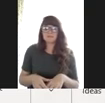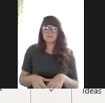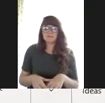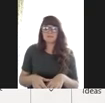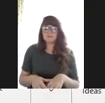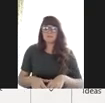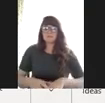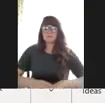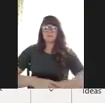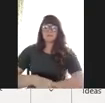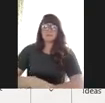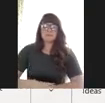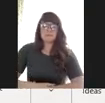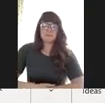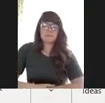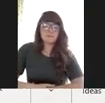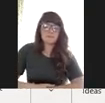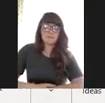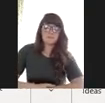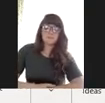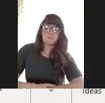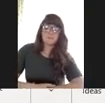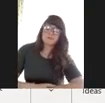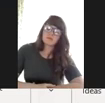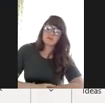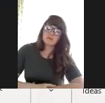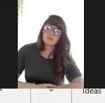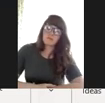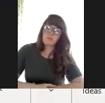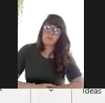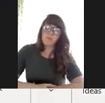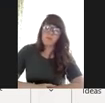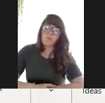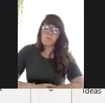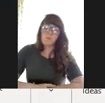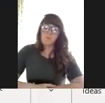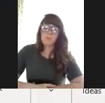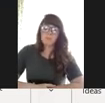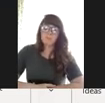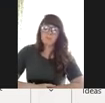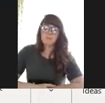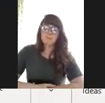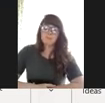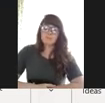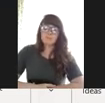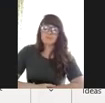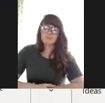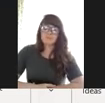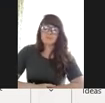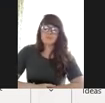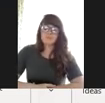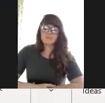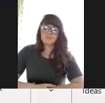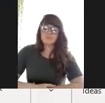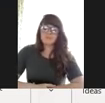behind this that you're thinking of? You know, what is used that happened in real life or that is pictured in the Bible to